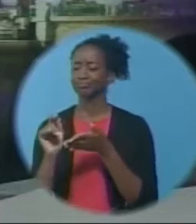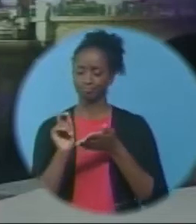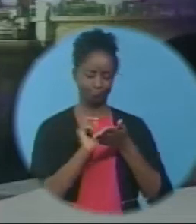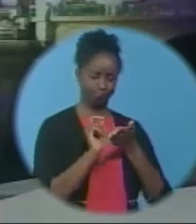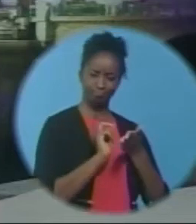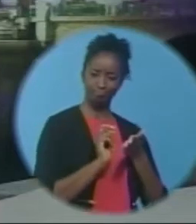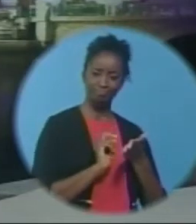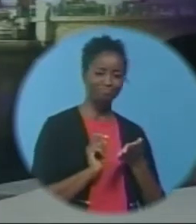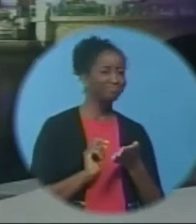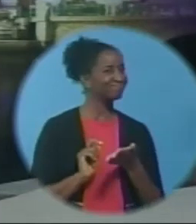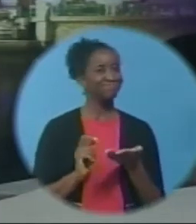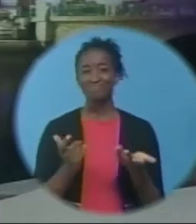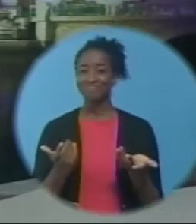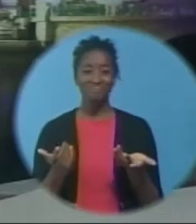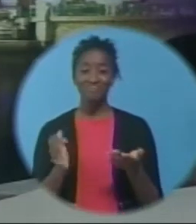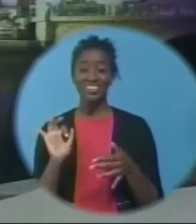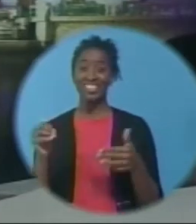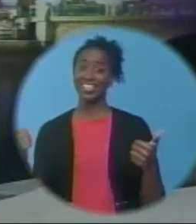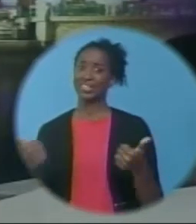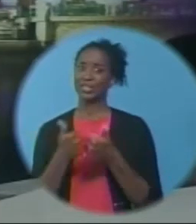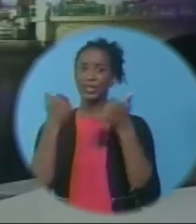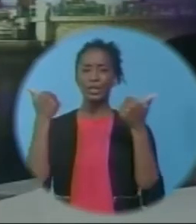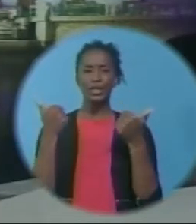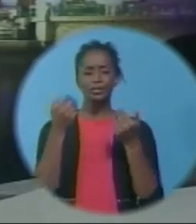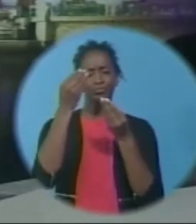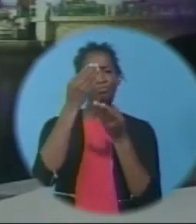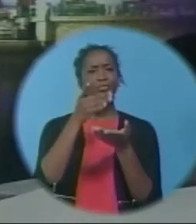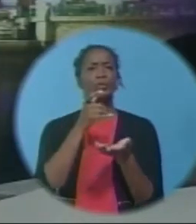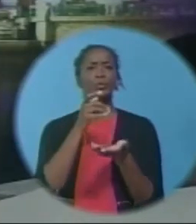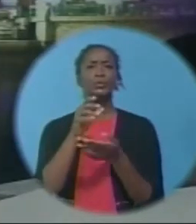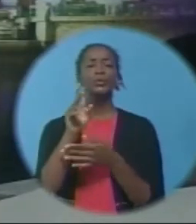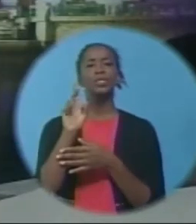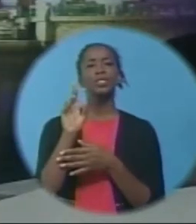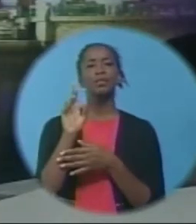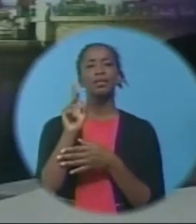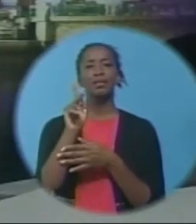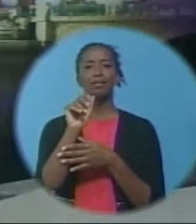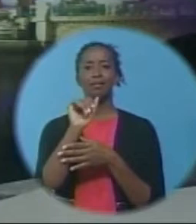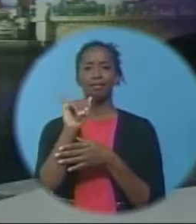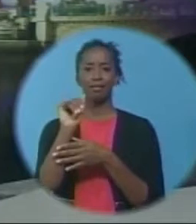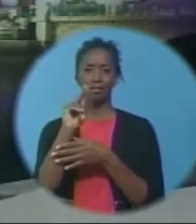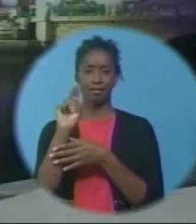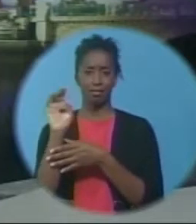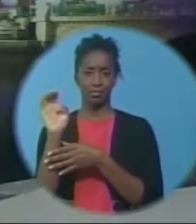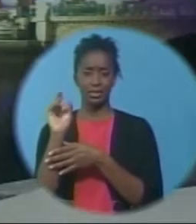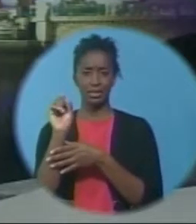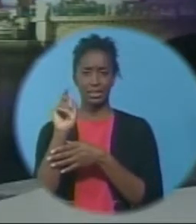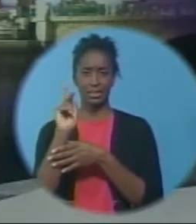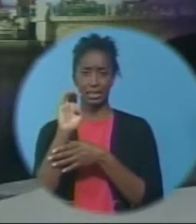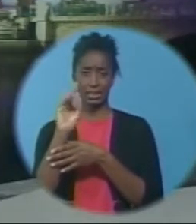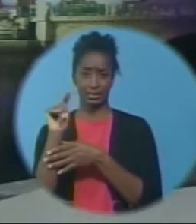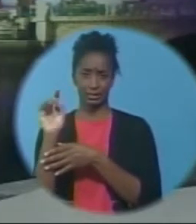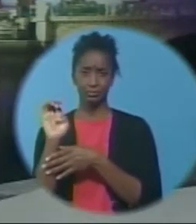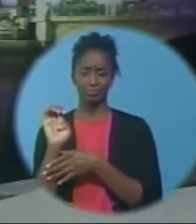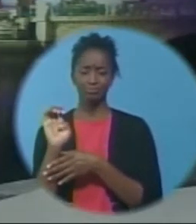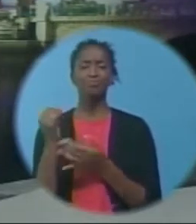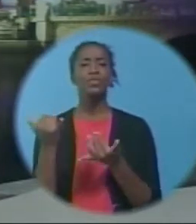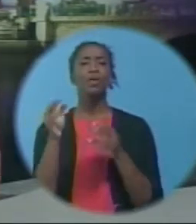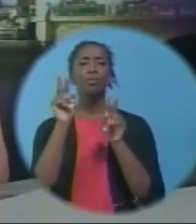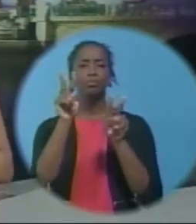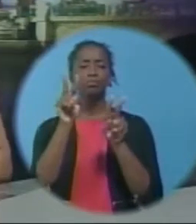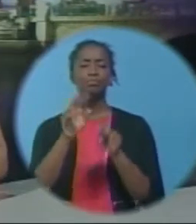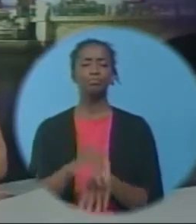proving to be a major challenge. This revelation from trade consultant Dr. Kian Skeet. Sharika Griffith has more in this